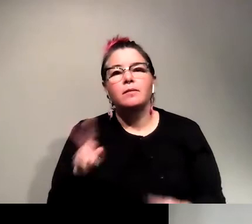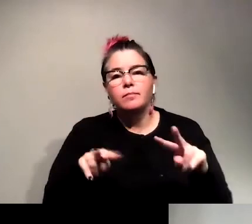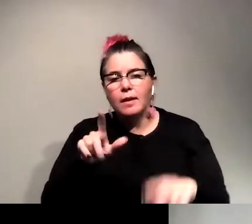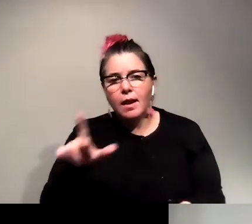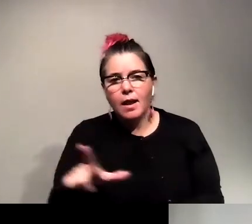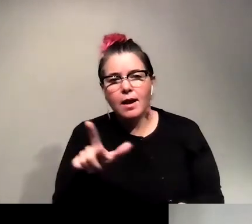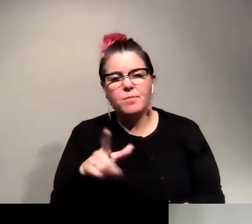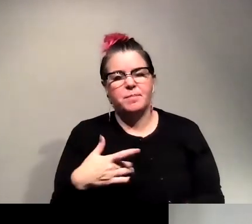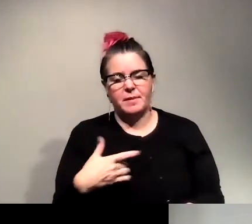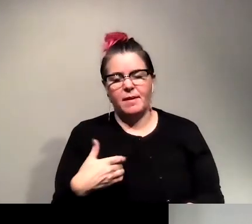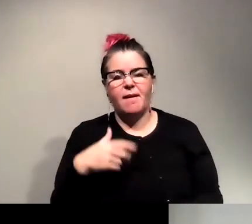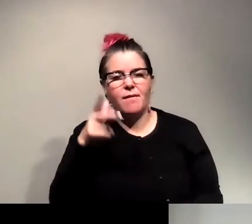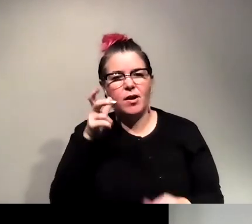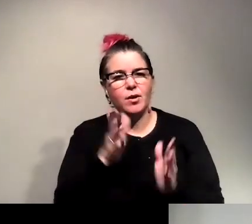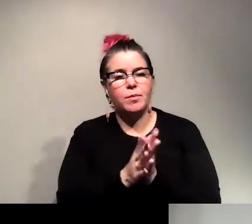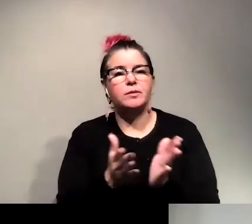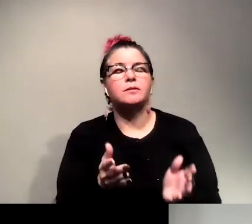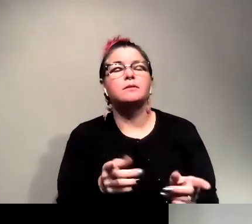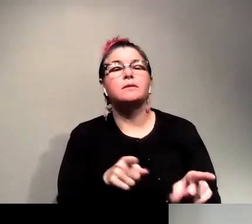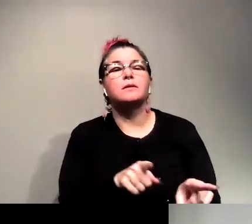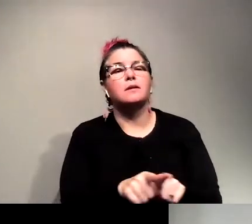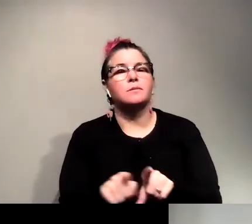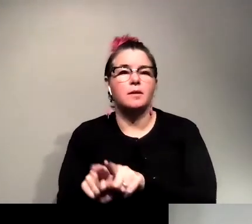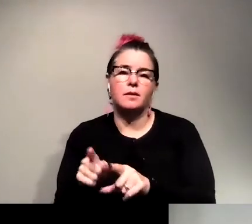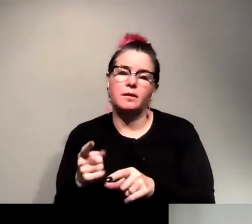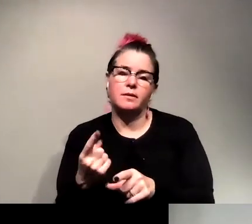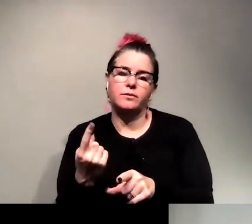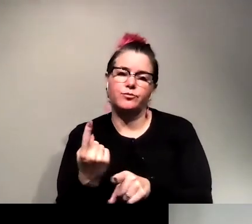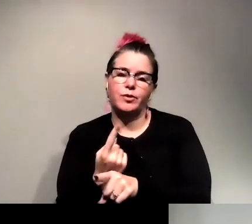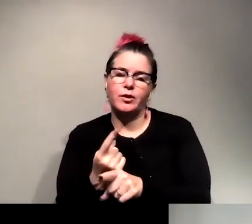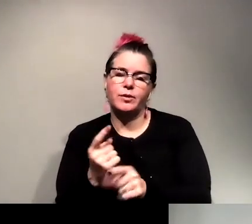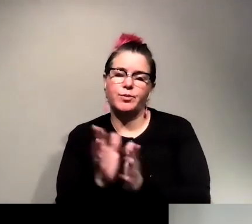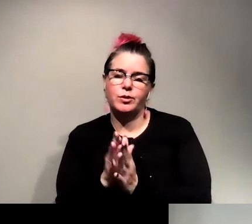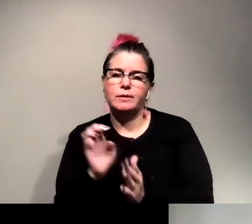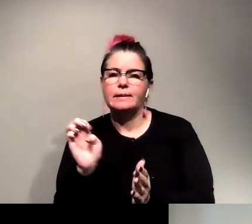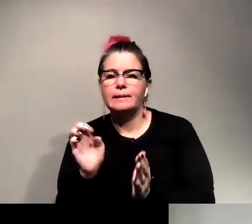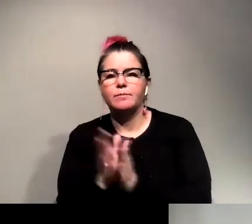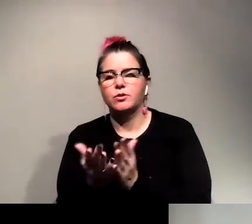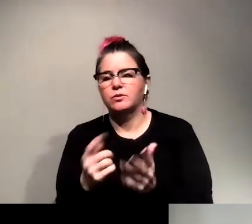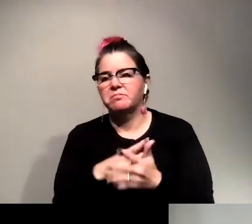and they usually have audiobooks in addition to physical books and ebooks as well. Cool.